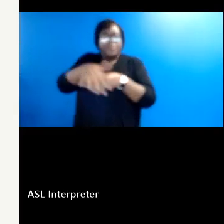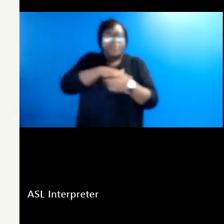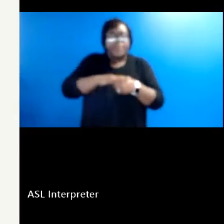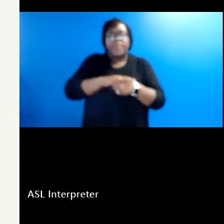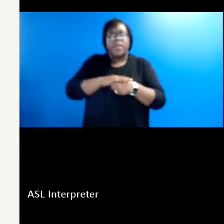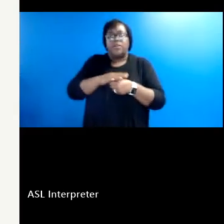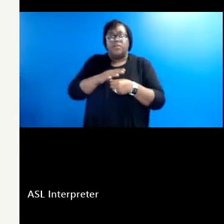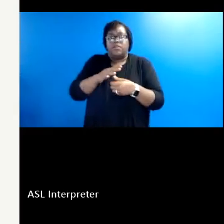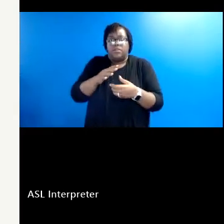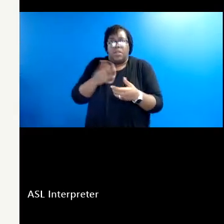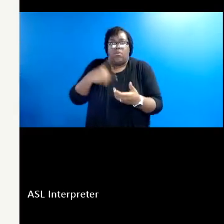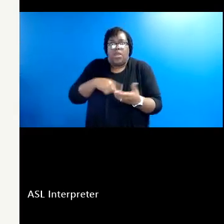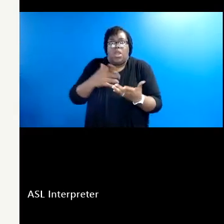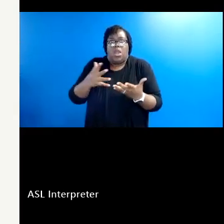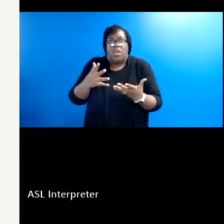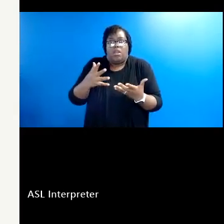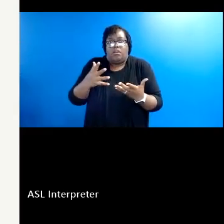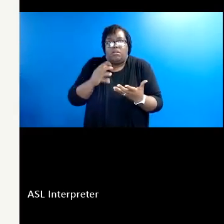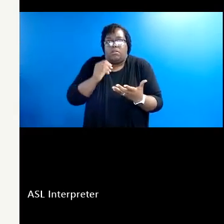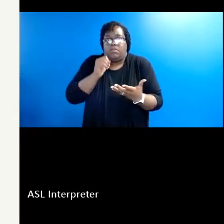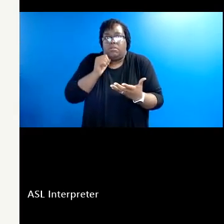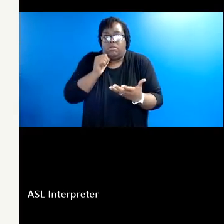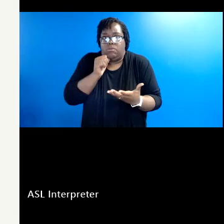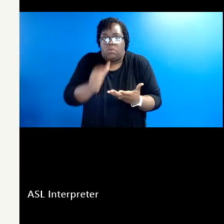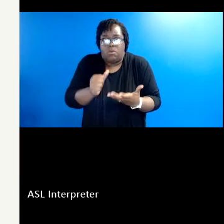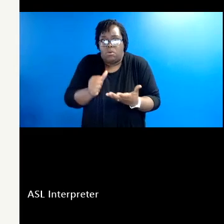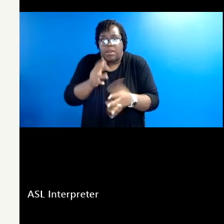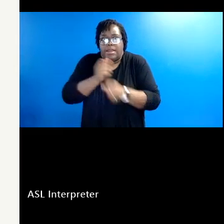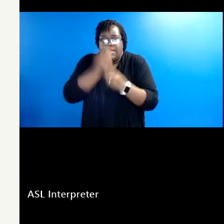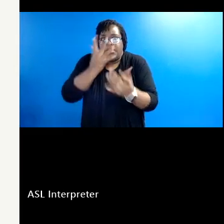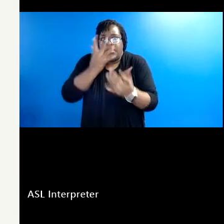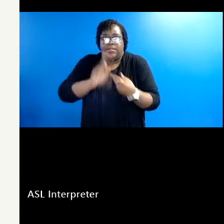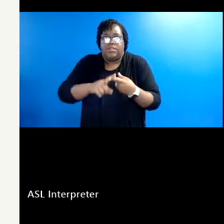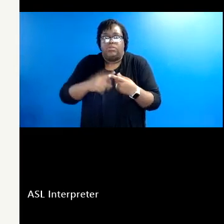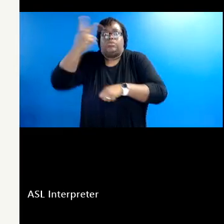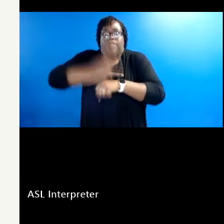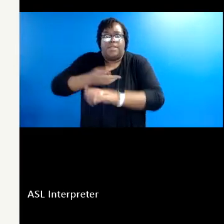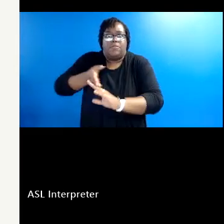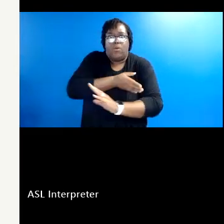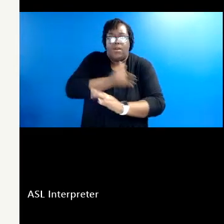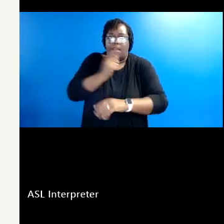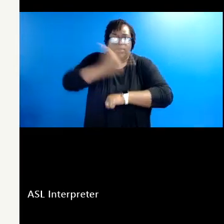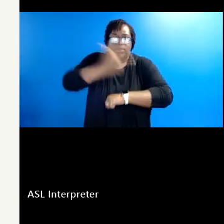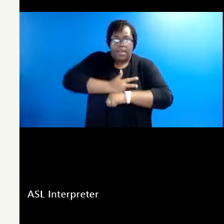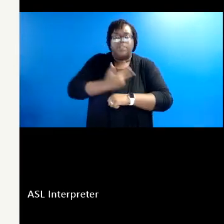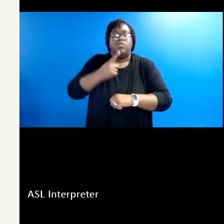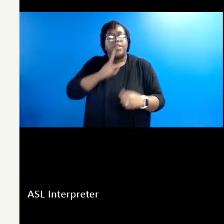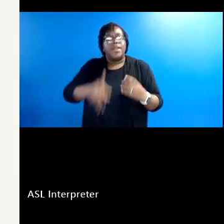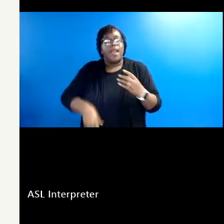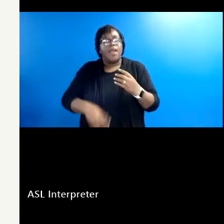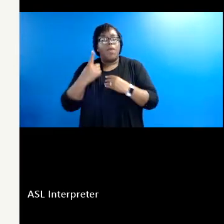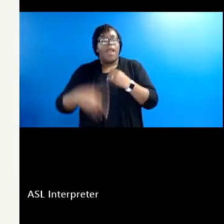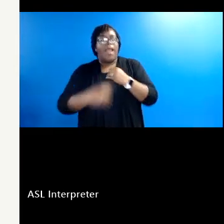weren't sharing the information till a day later. So now everything is on the same cadence. It also gives us an extra day to try and reach our medical baseline